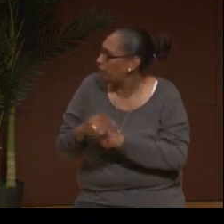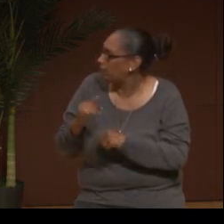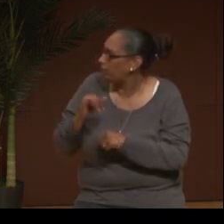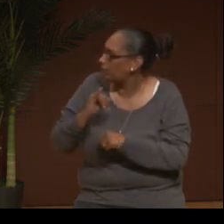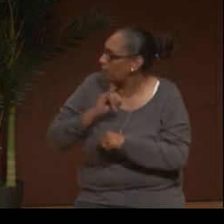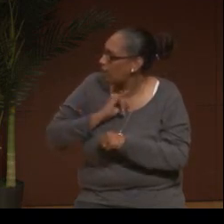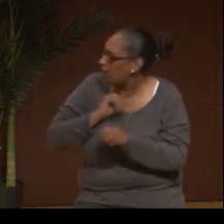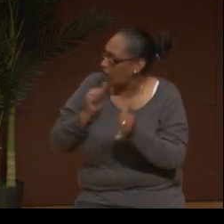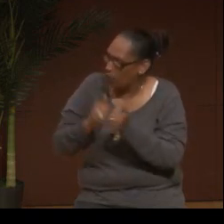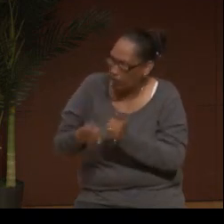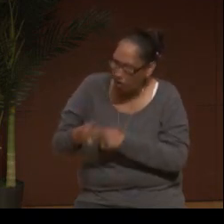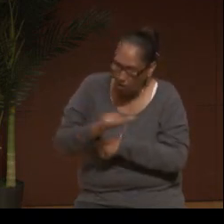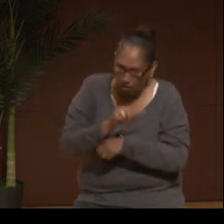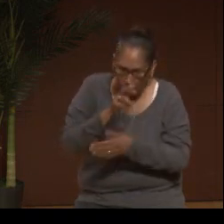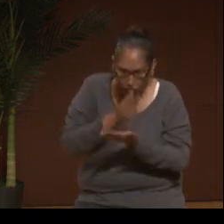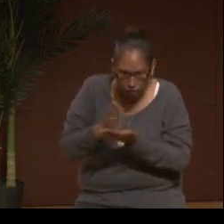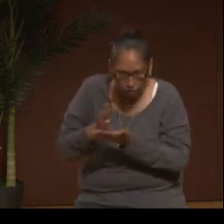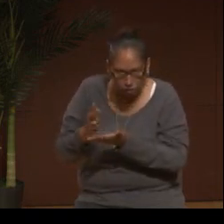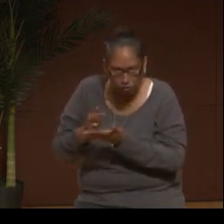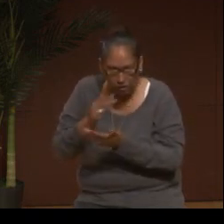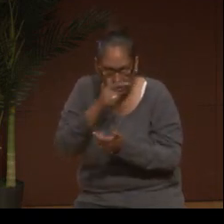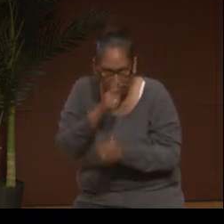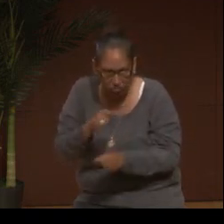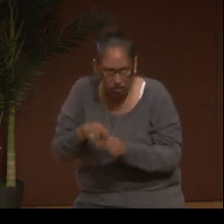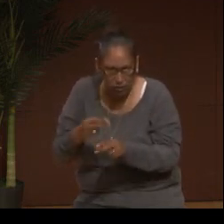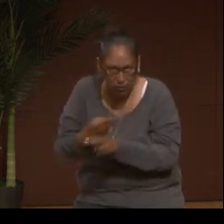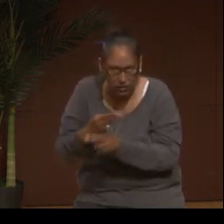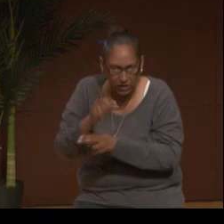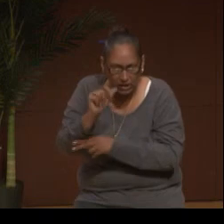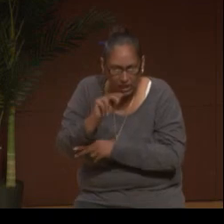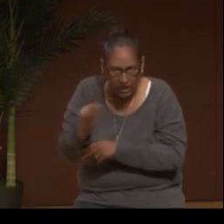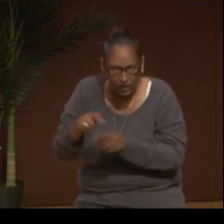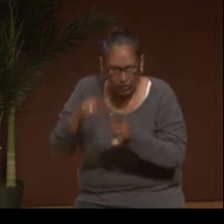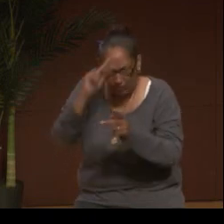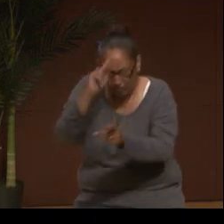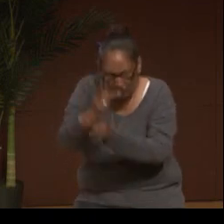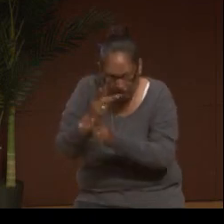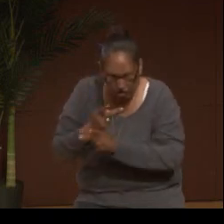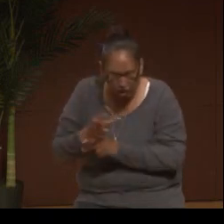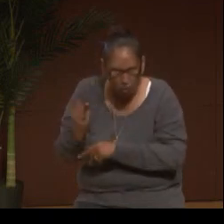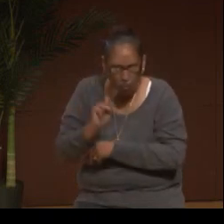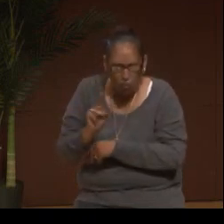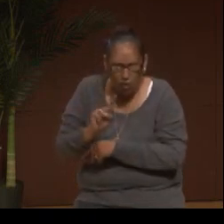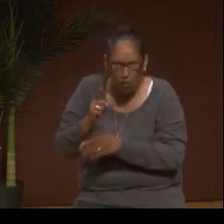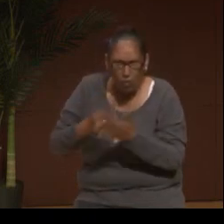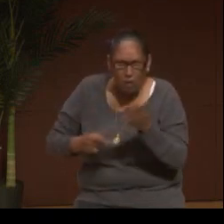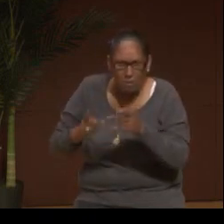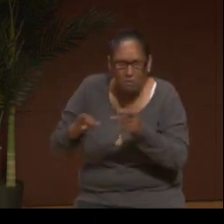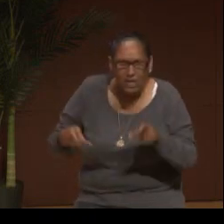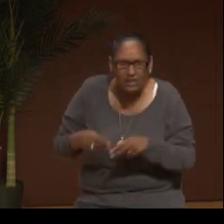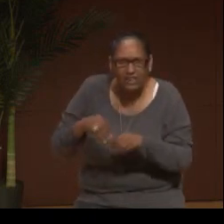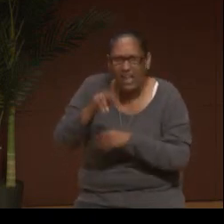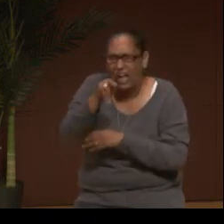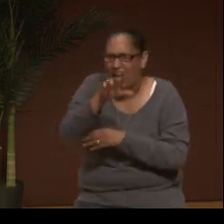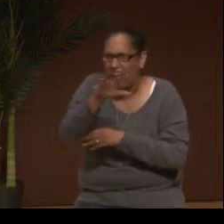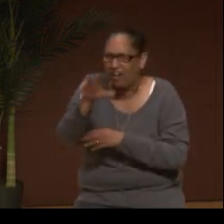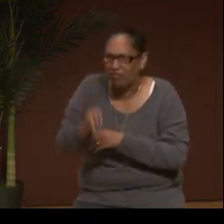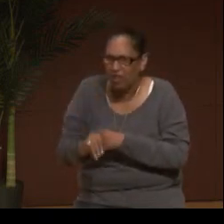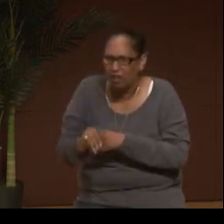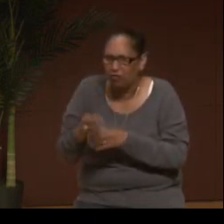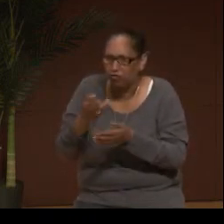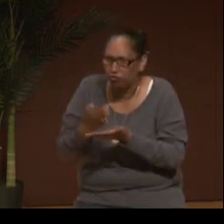along with several other researchers at the time, was interested in using DNA to figure out where, what places in Africa were